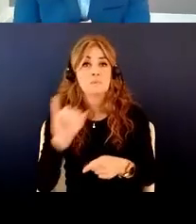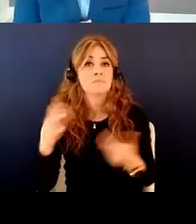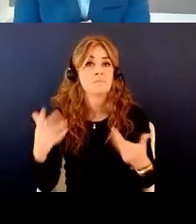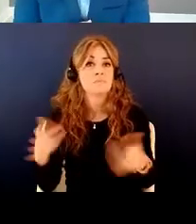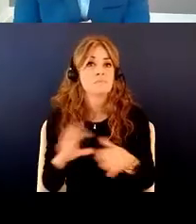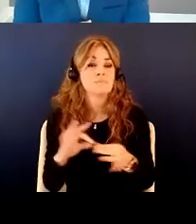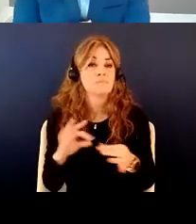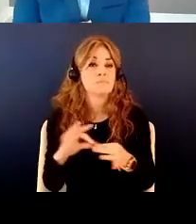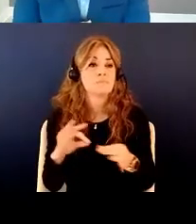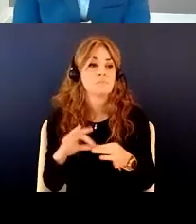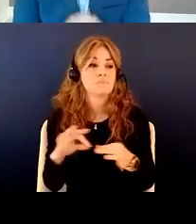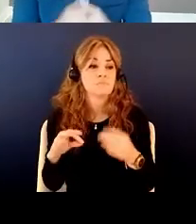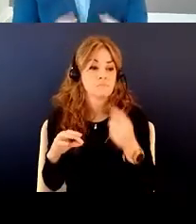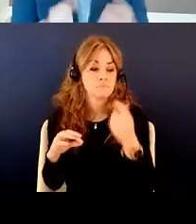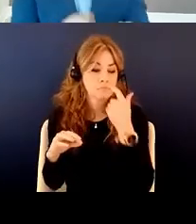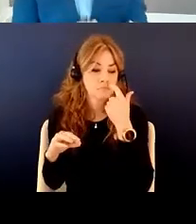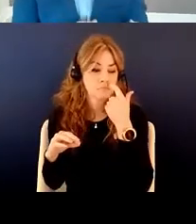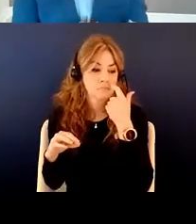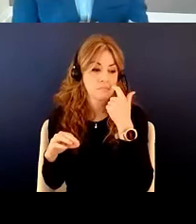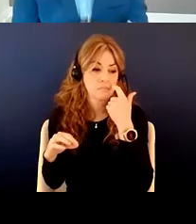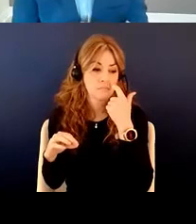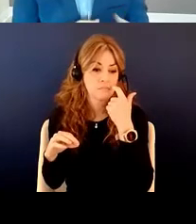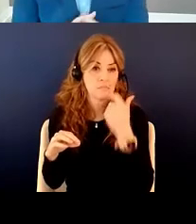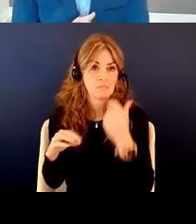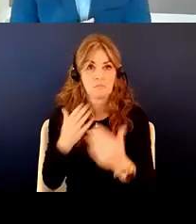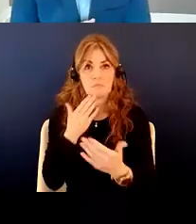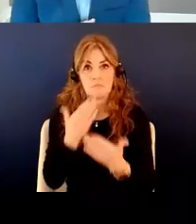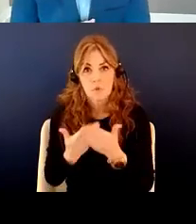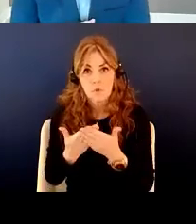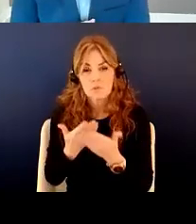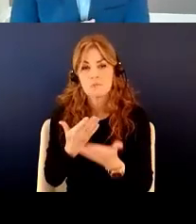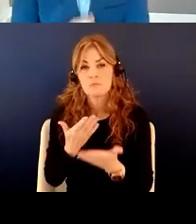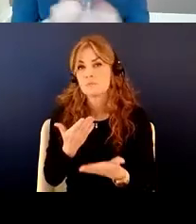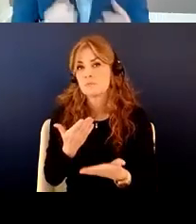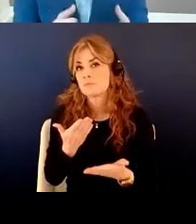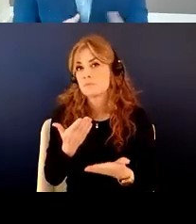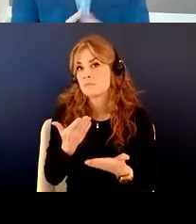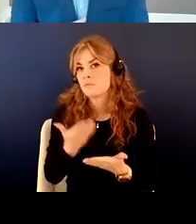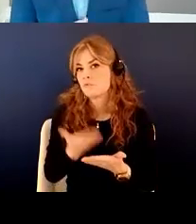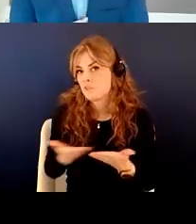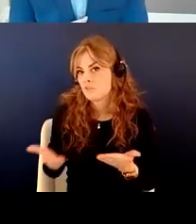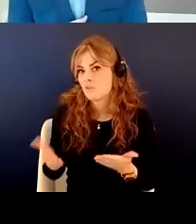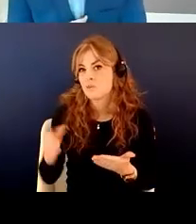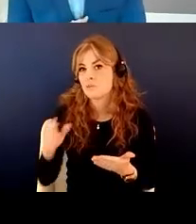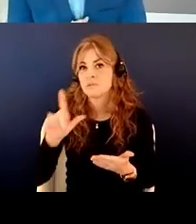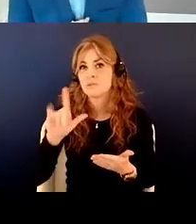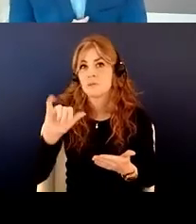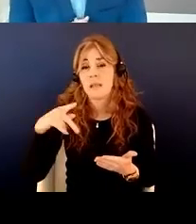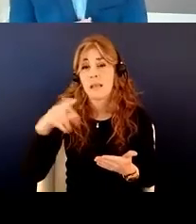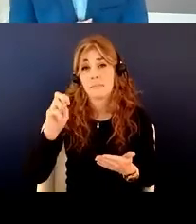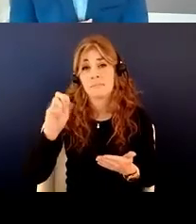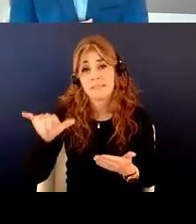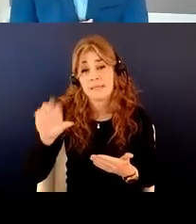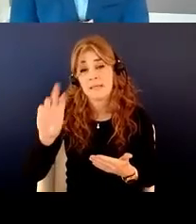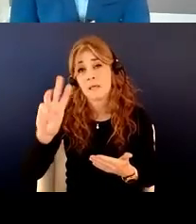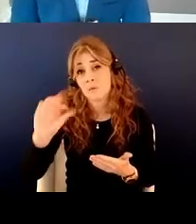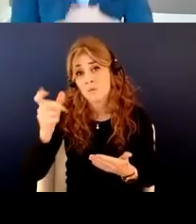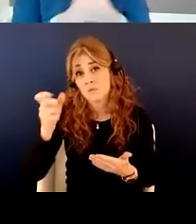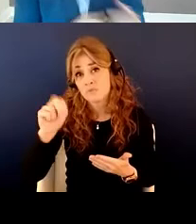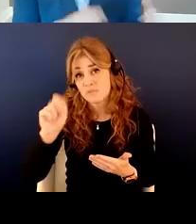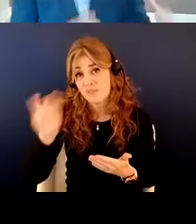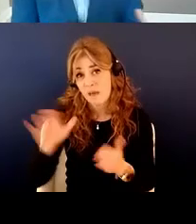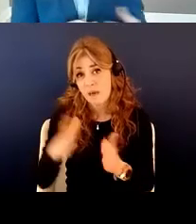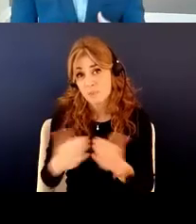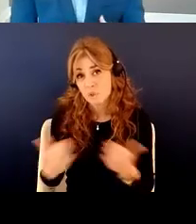of her slides some really great resources. The Lipsy and Wilson book in particular has